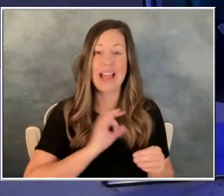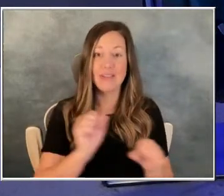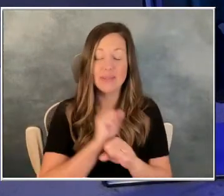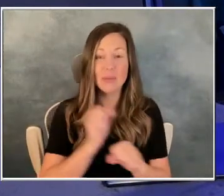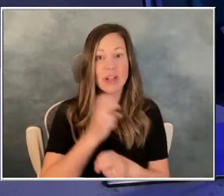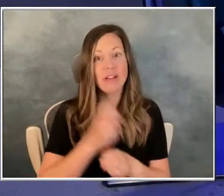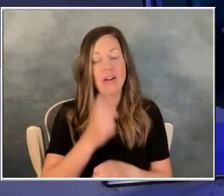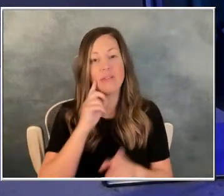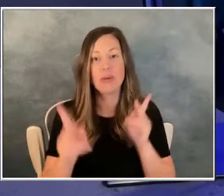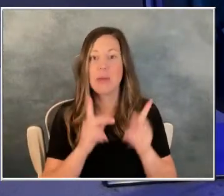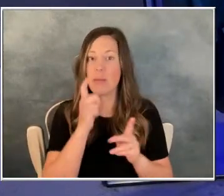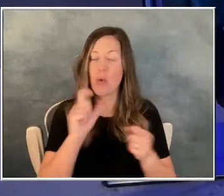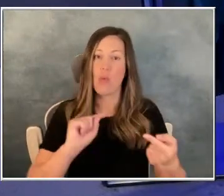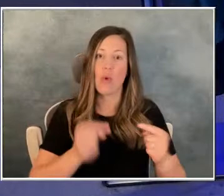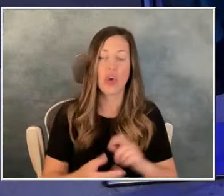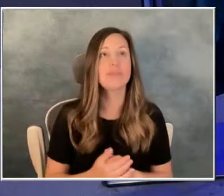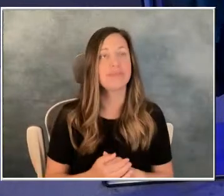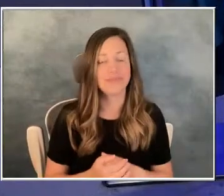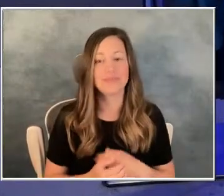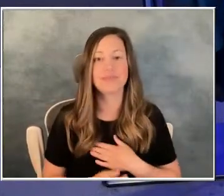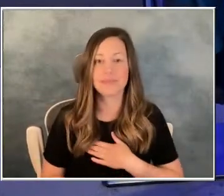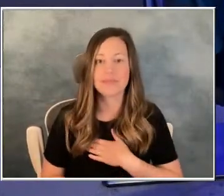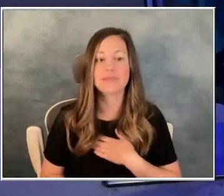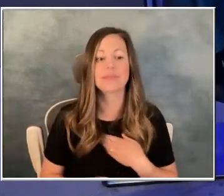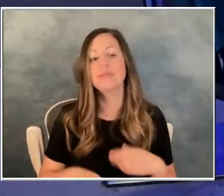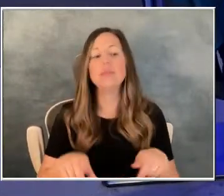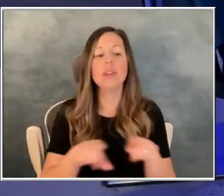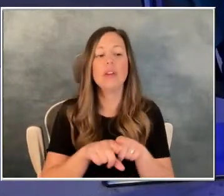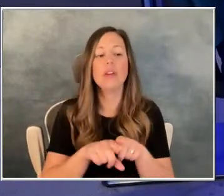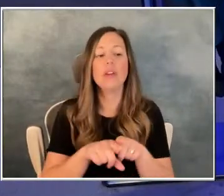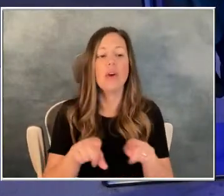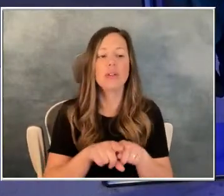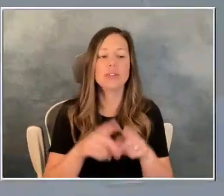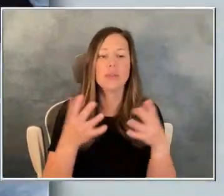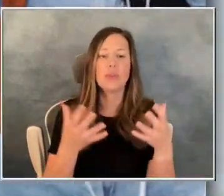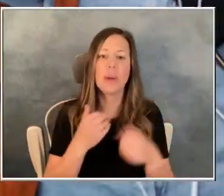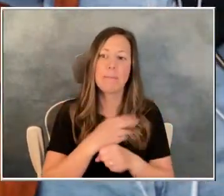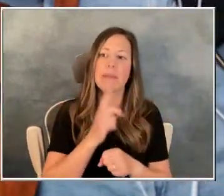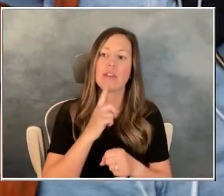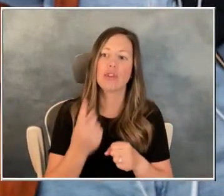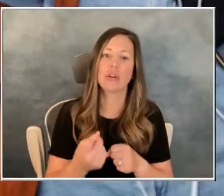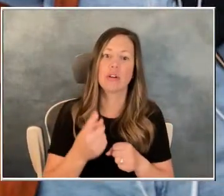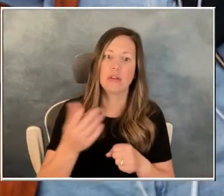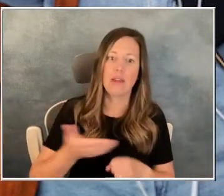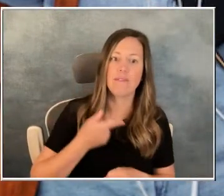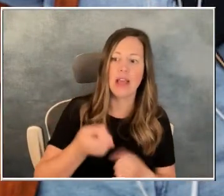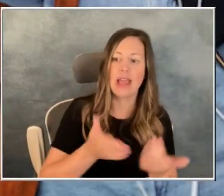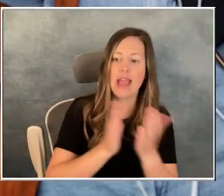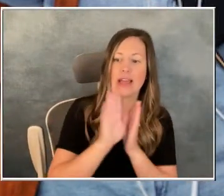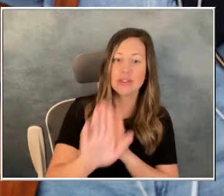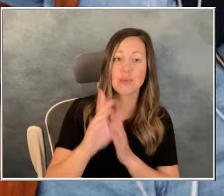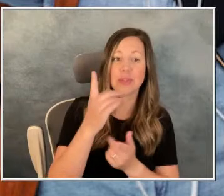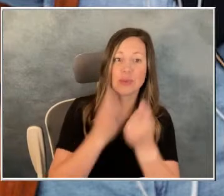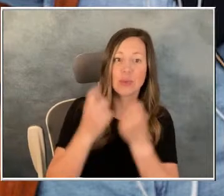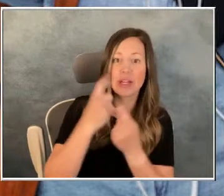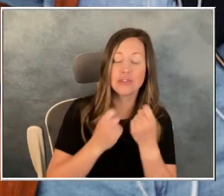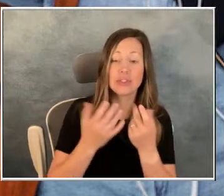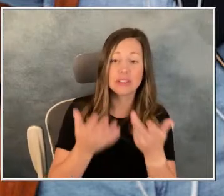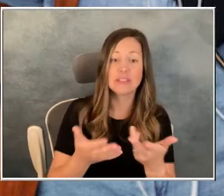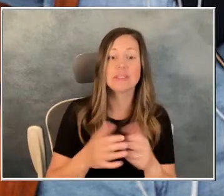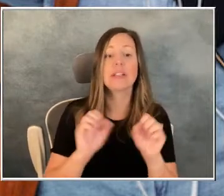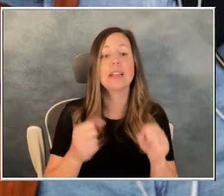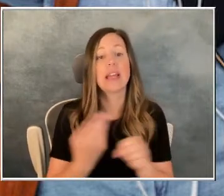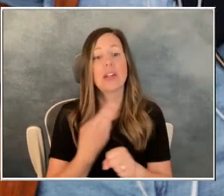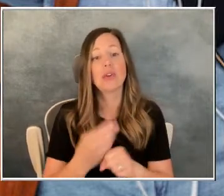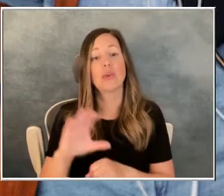injured. I also want to be sure to invite you to ask your questions when you're watching this. You can use the chat to contact us in so